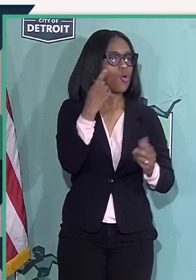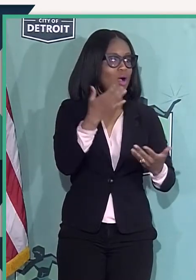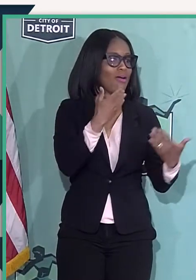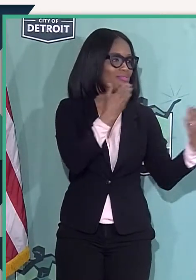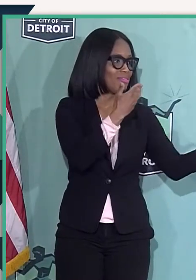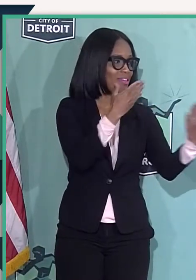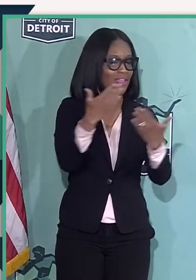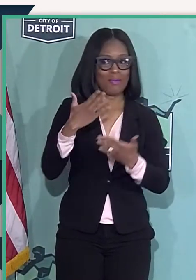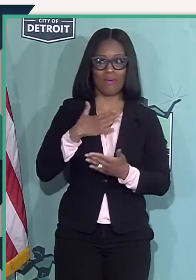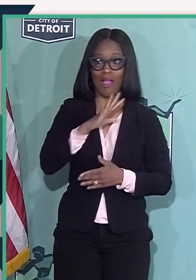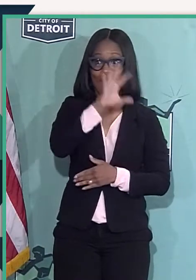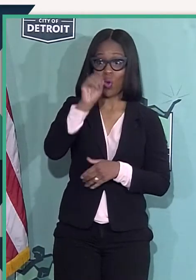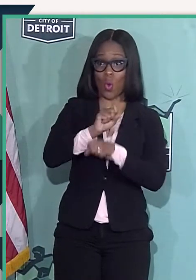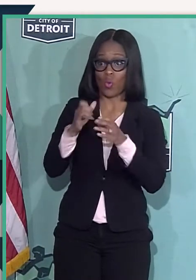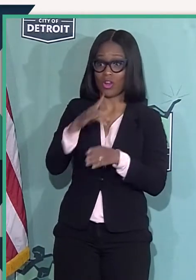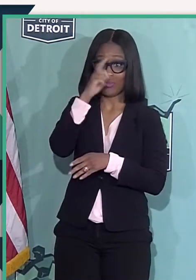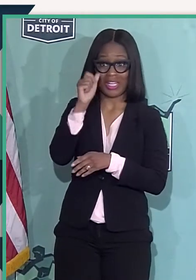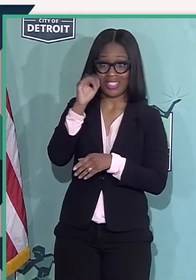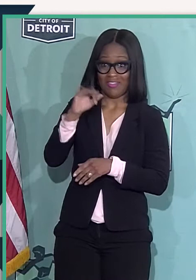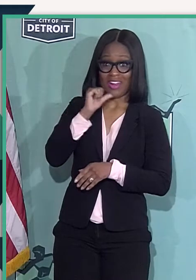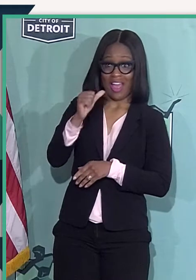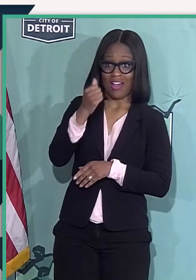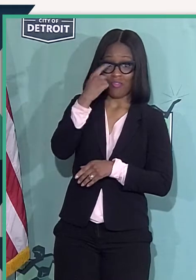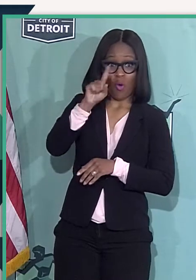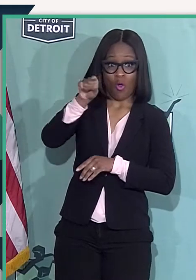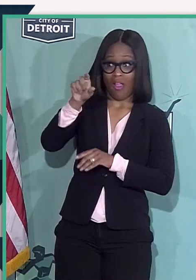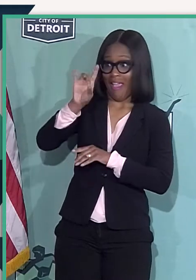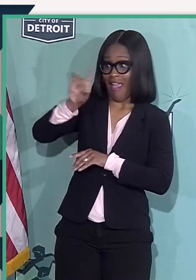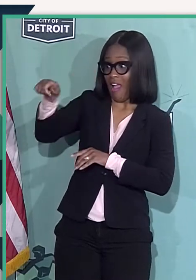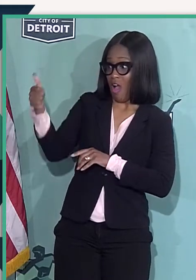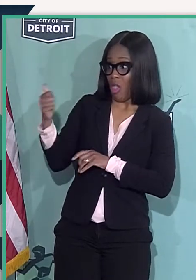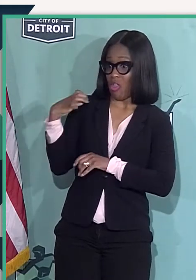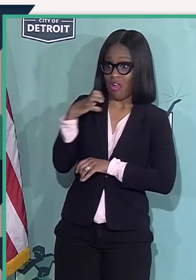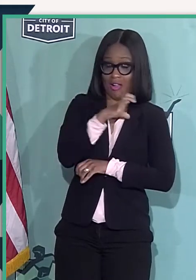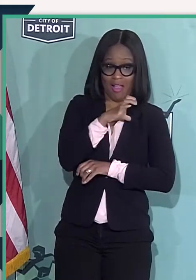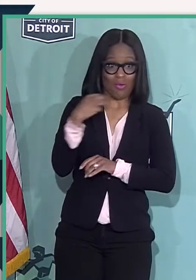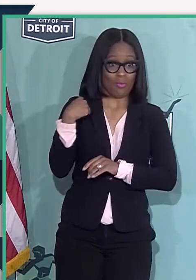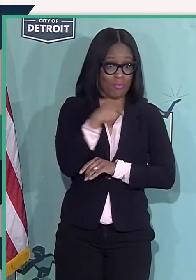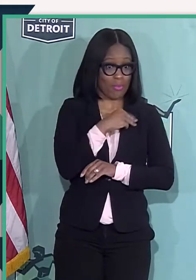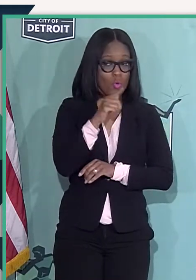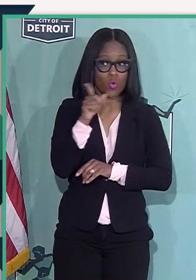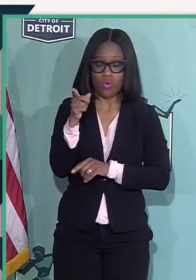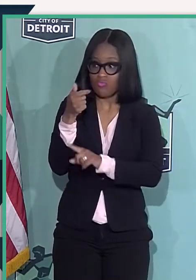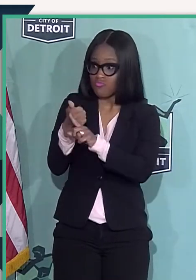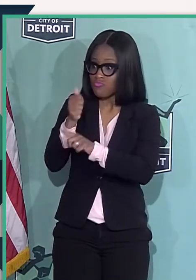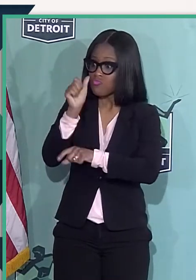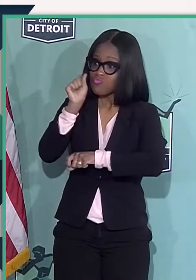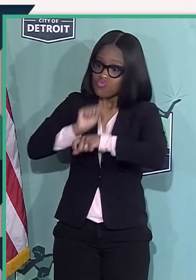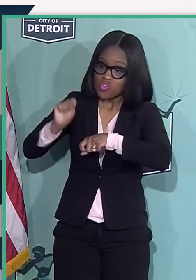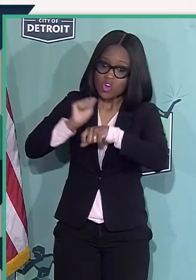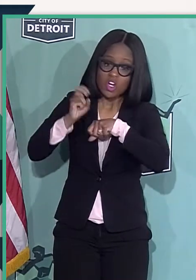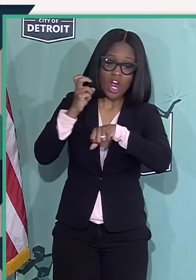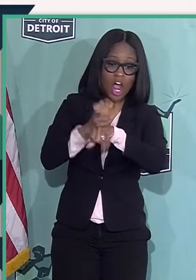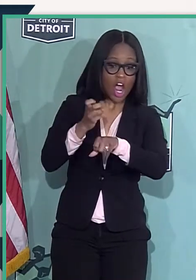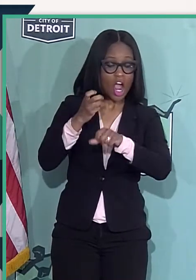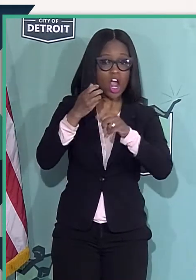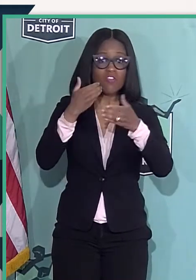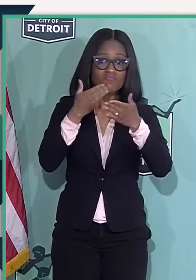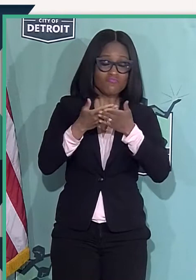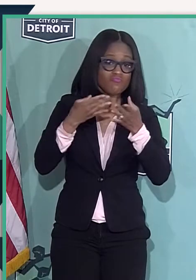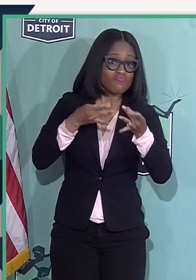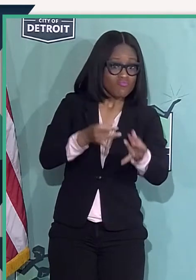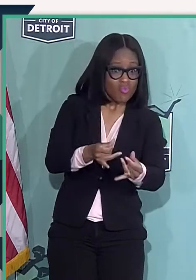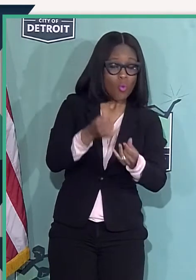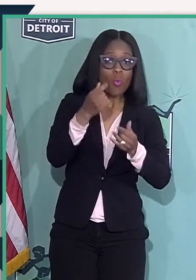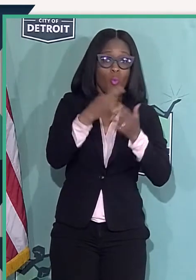weren't for the 8 other council members being very diligent and being very efficient and effective in what we had